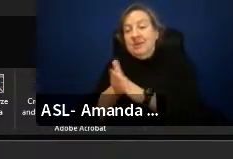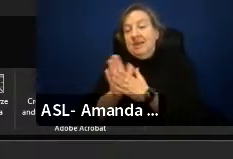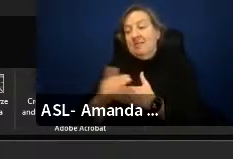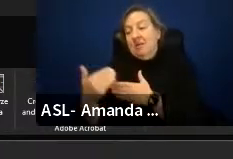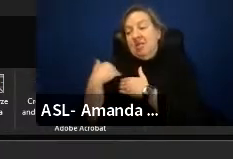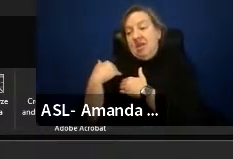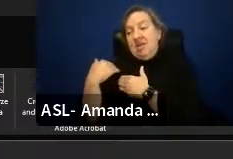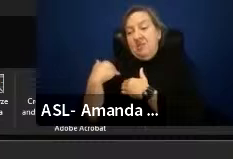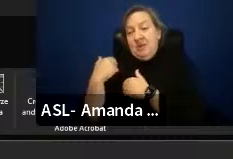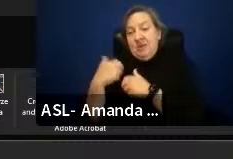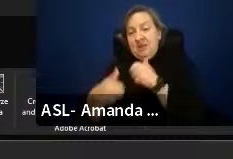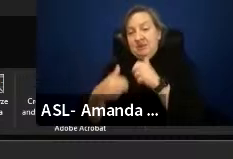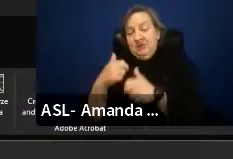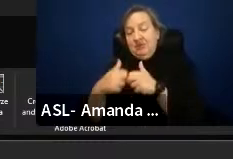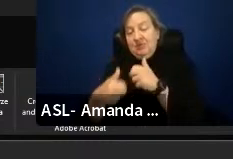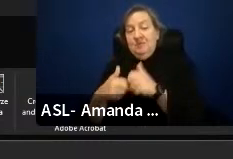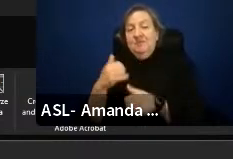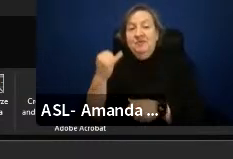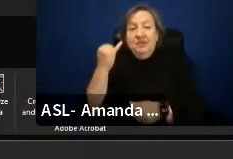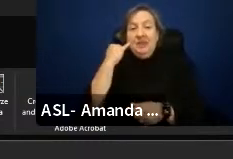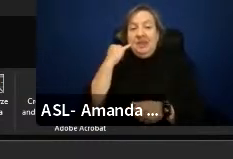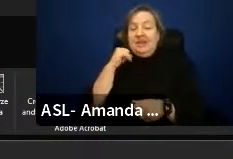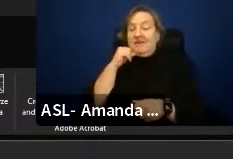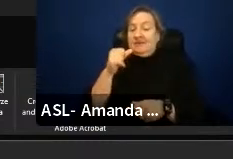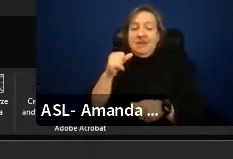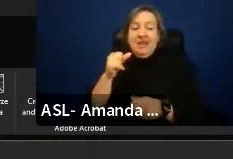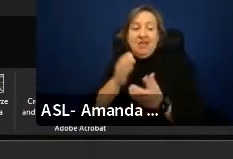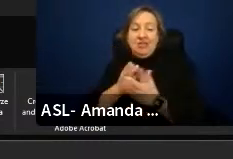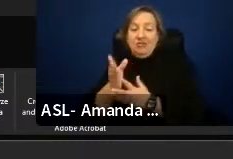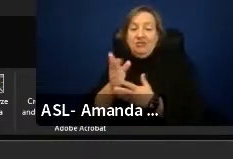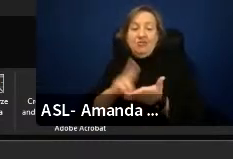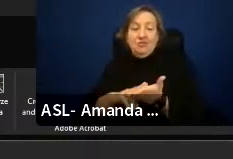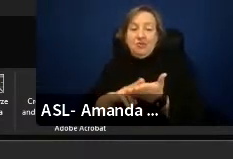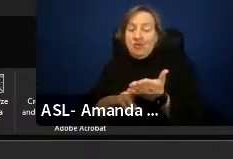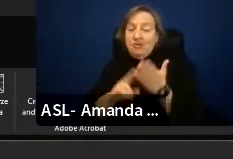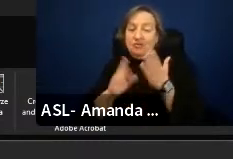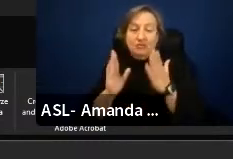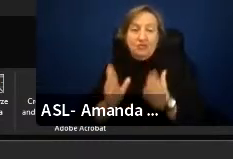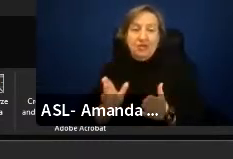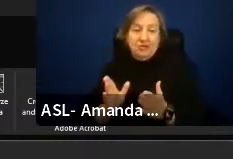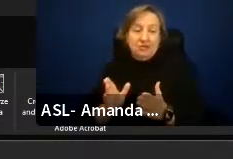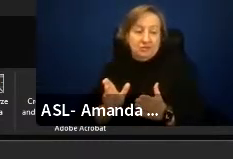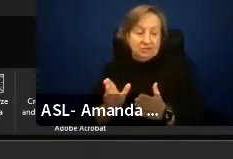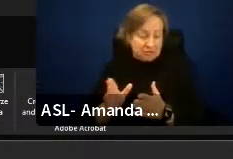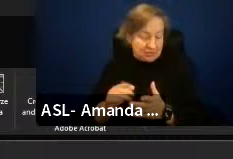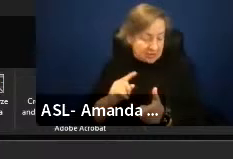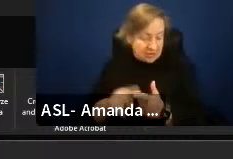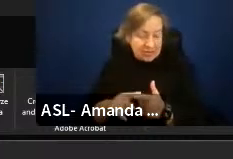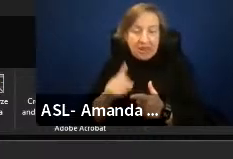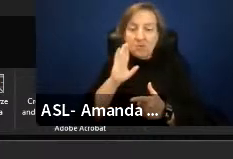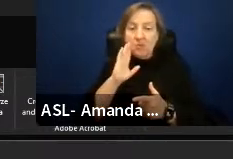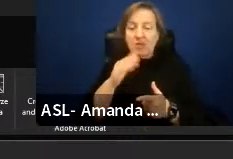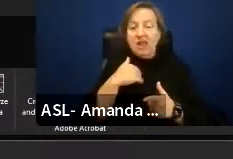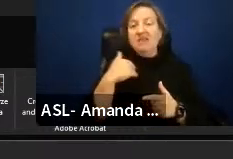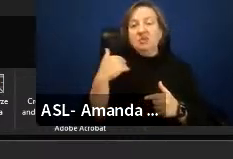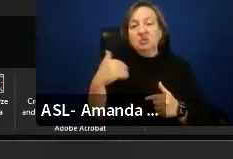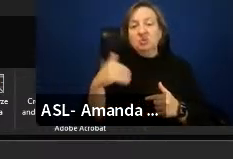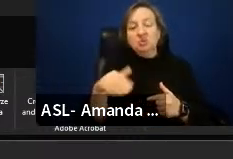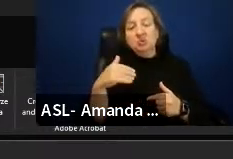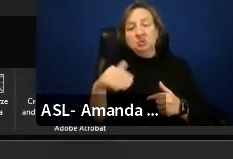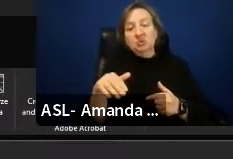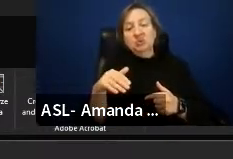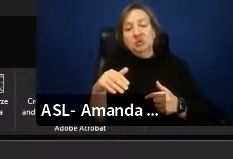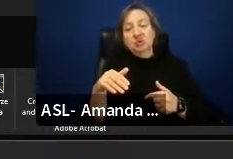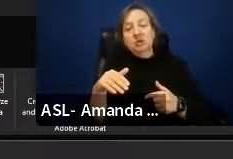issues. If this is not going through the contractor, then you get into a world of